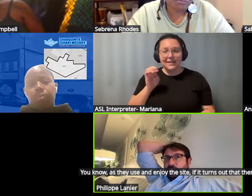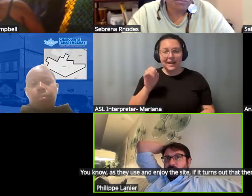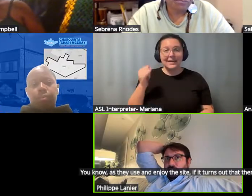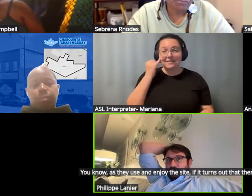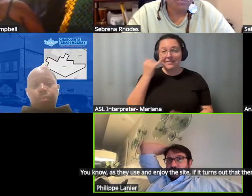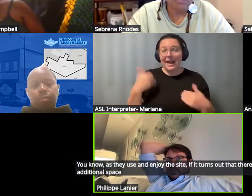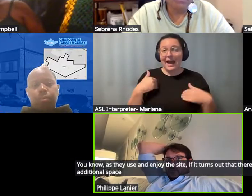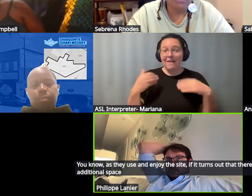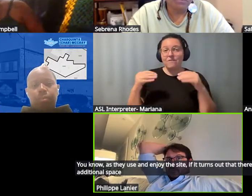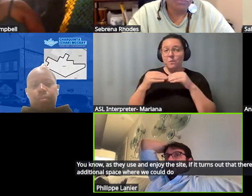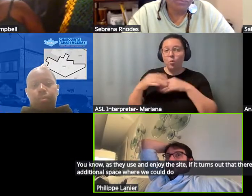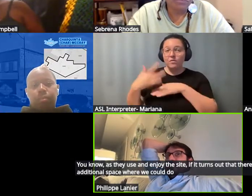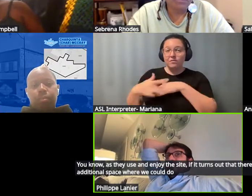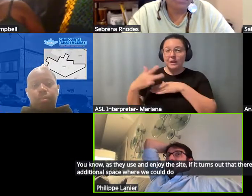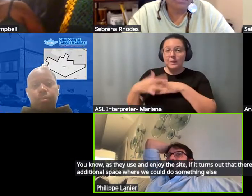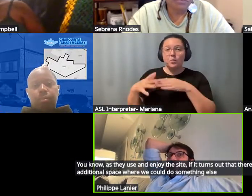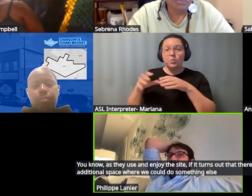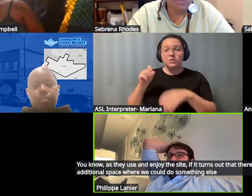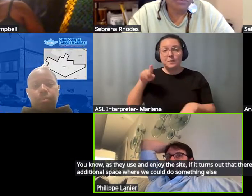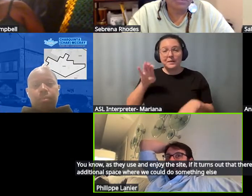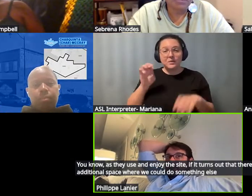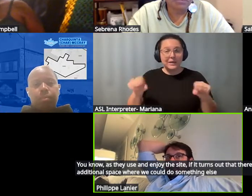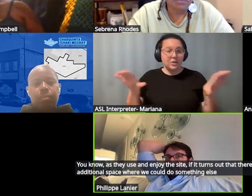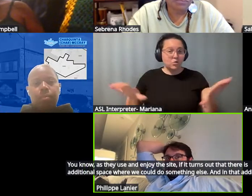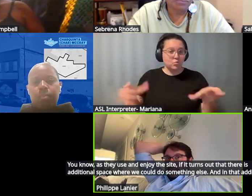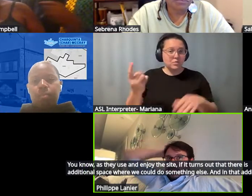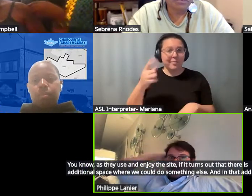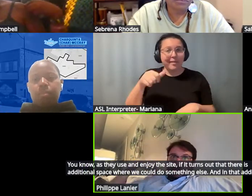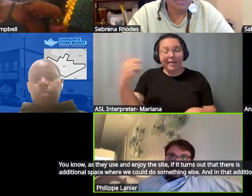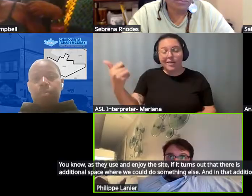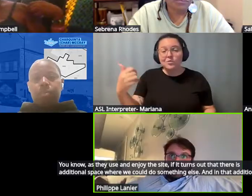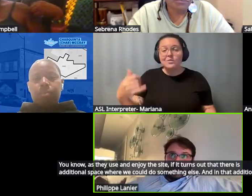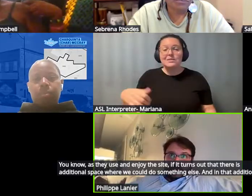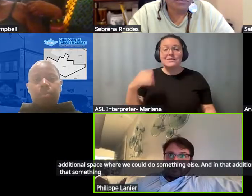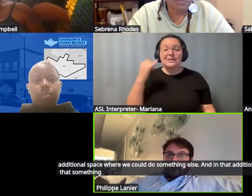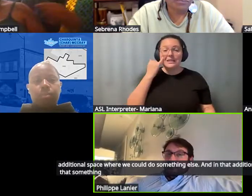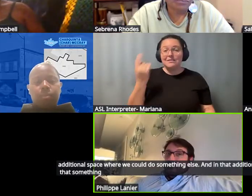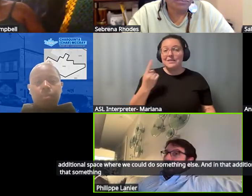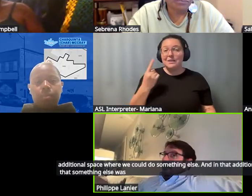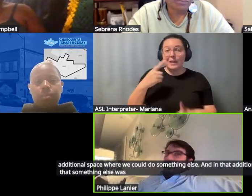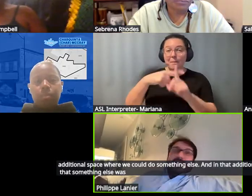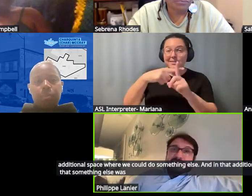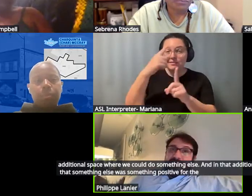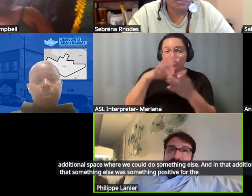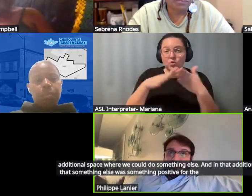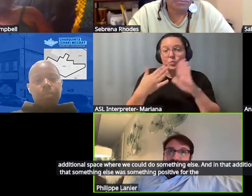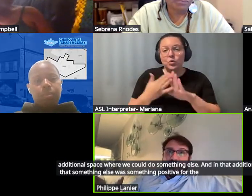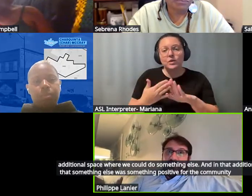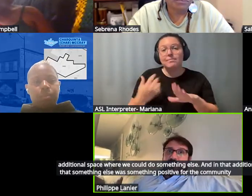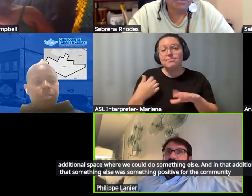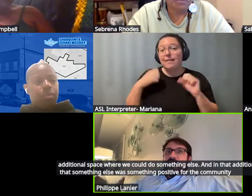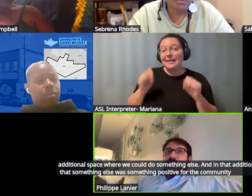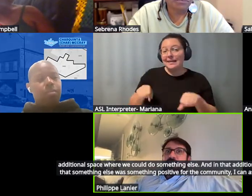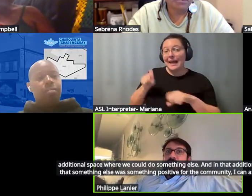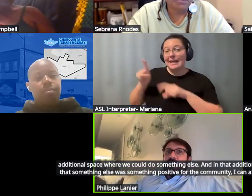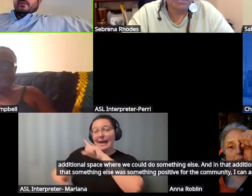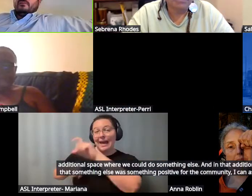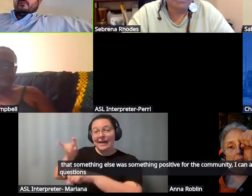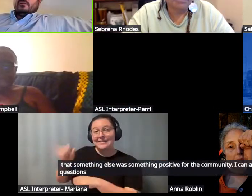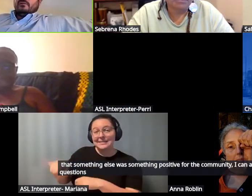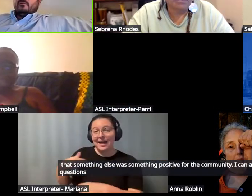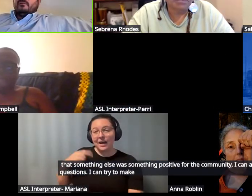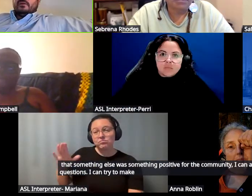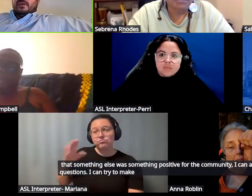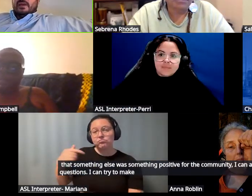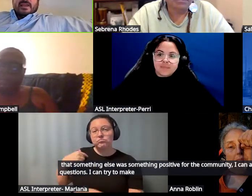space where we could do something else, and in that additional space, that something else was something positive for the community, I can ask those questions. I can try to make